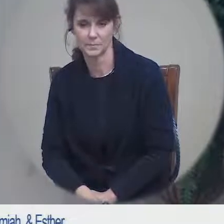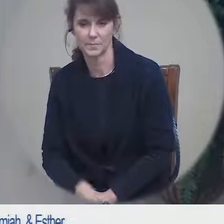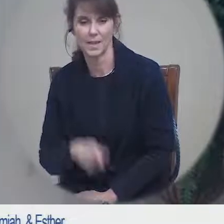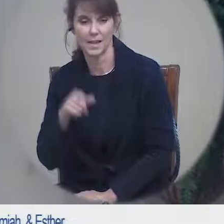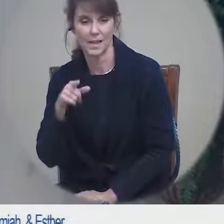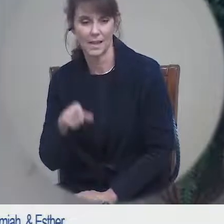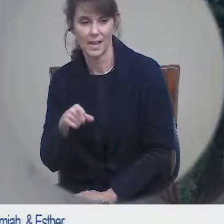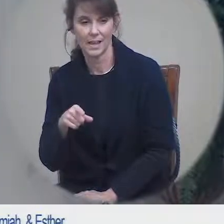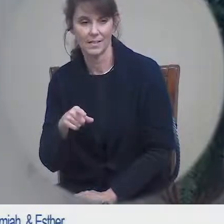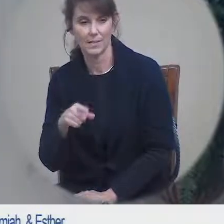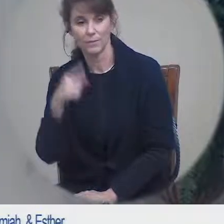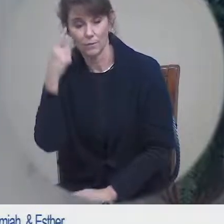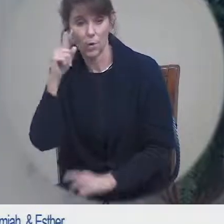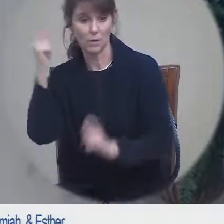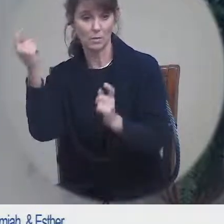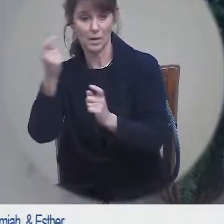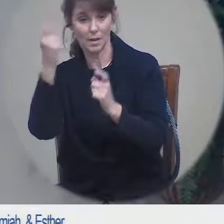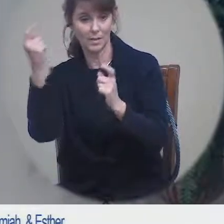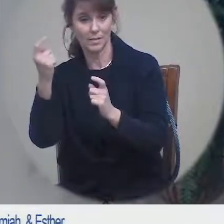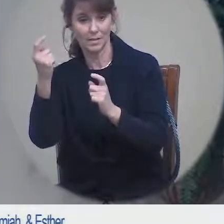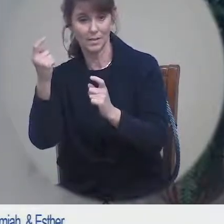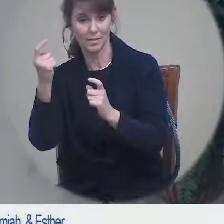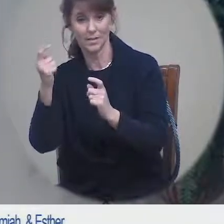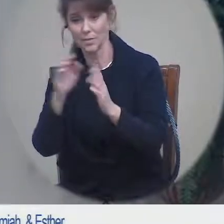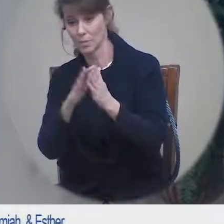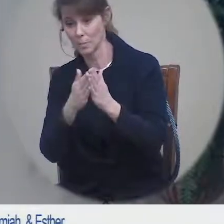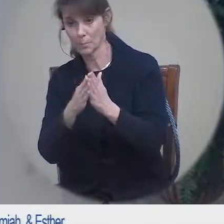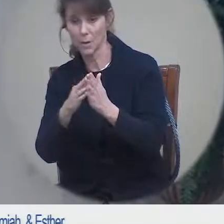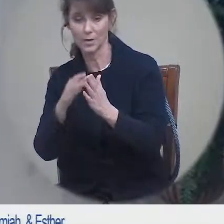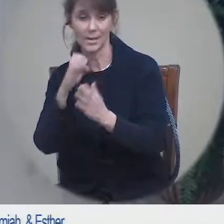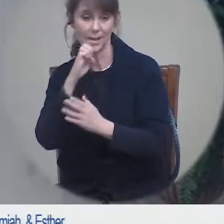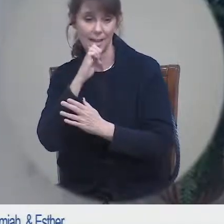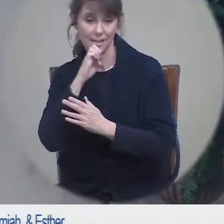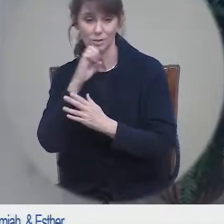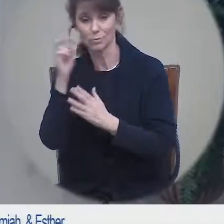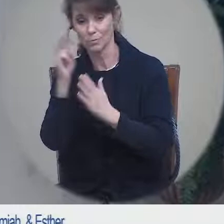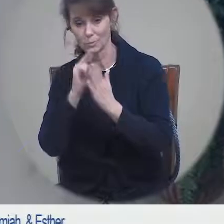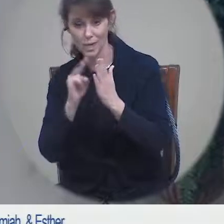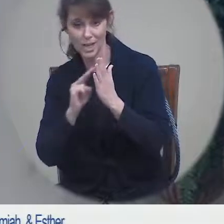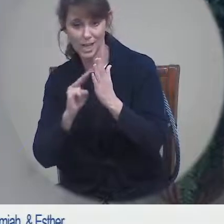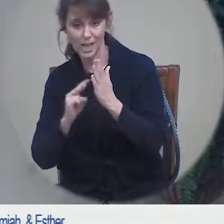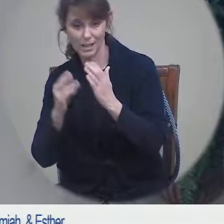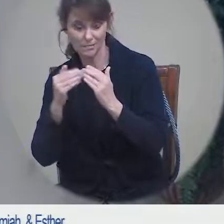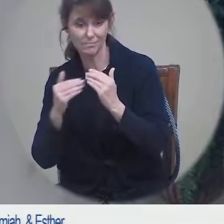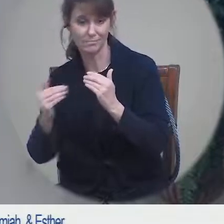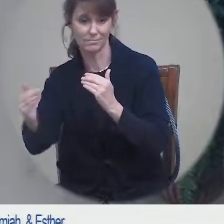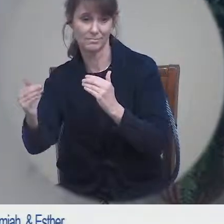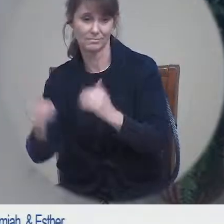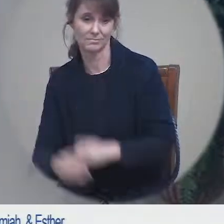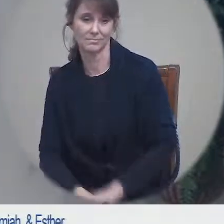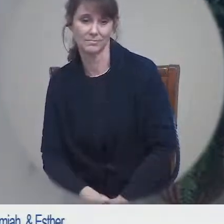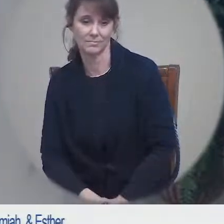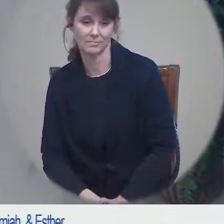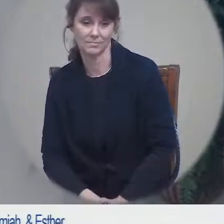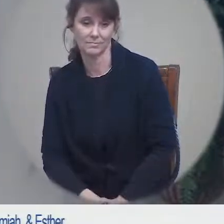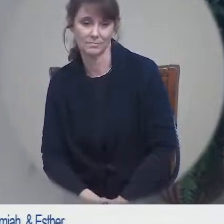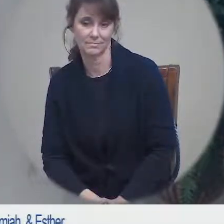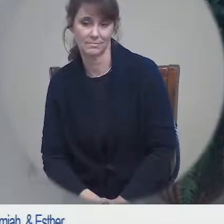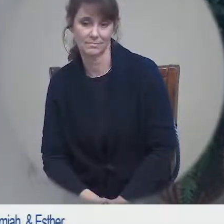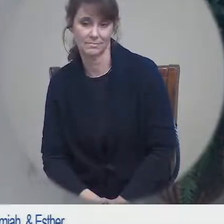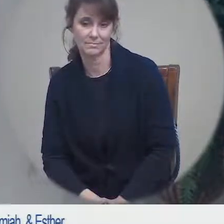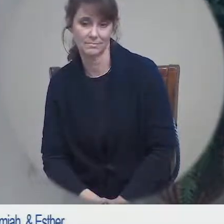read. It was just a time of great celebration. Some people liken it to basically